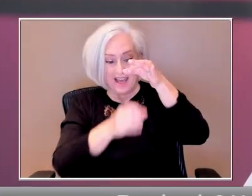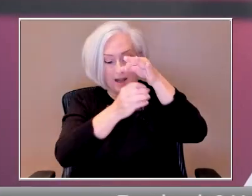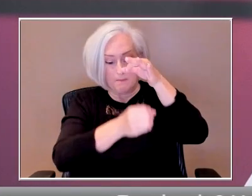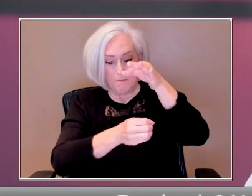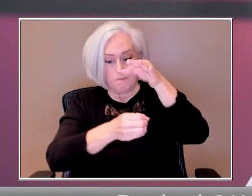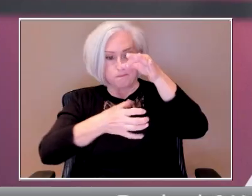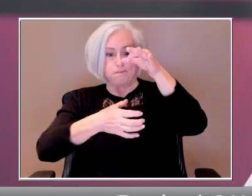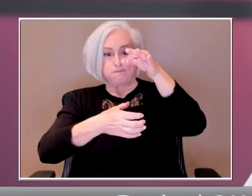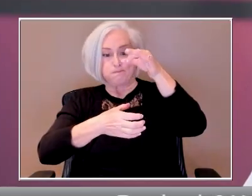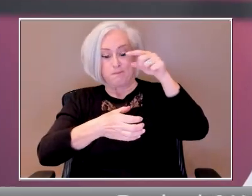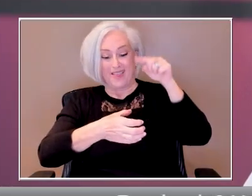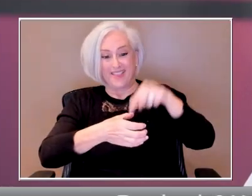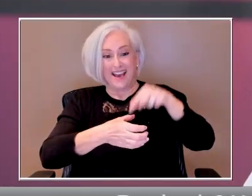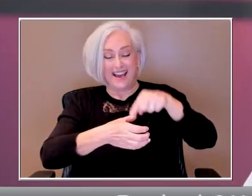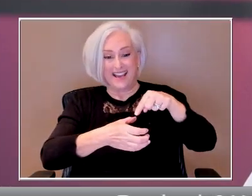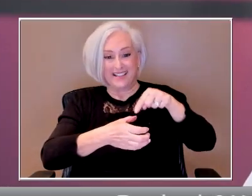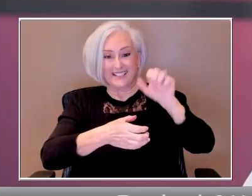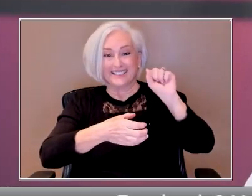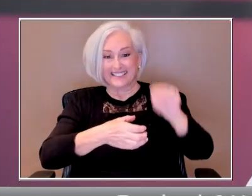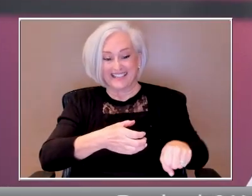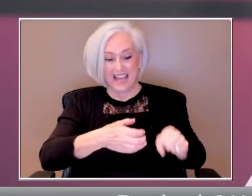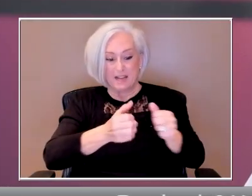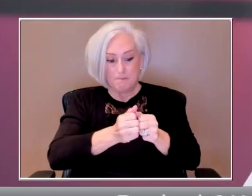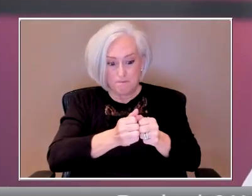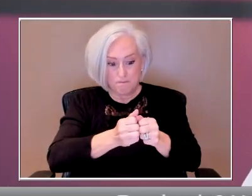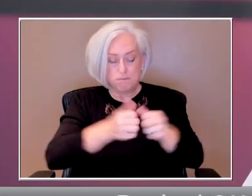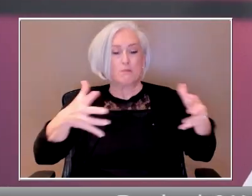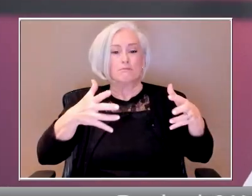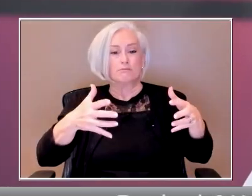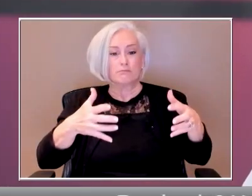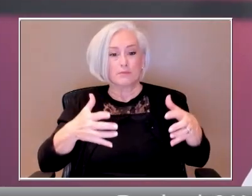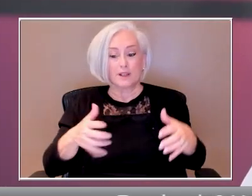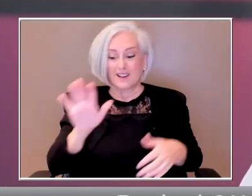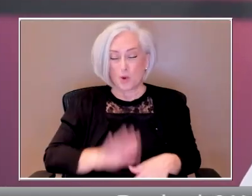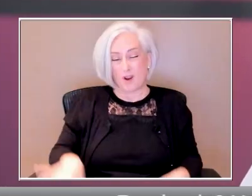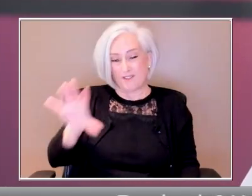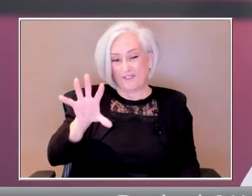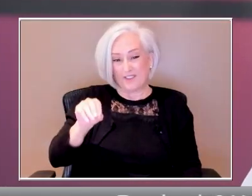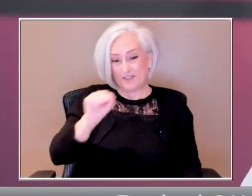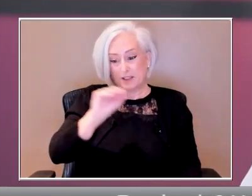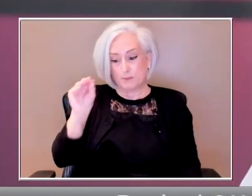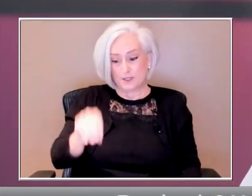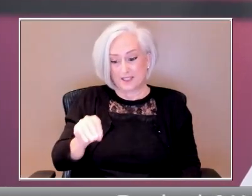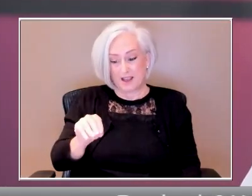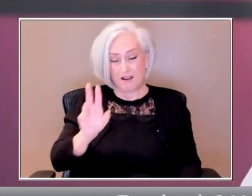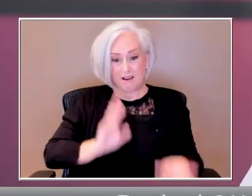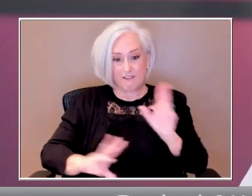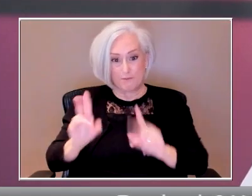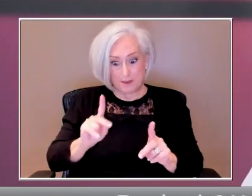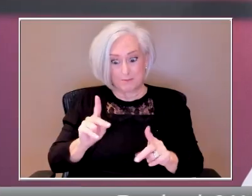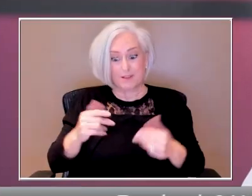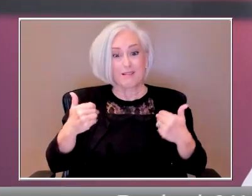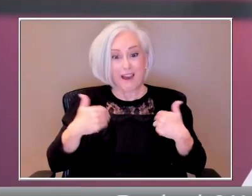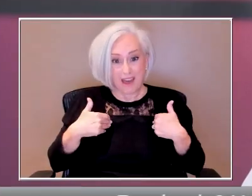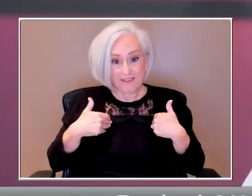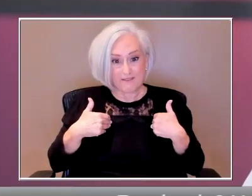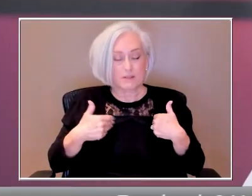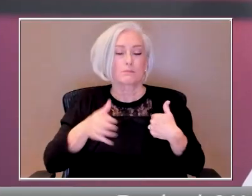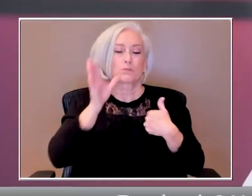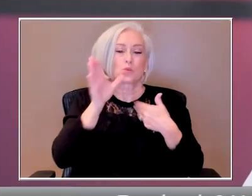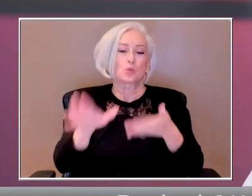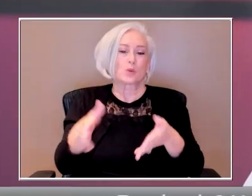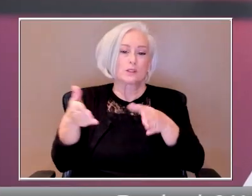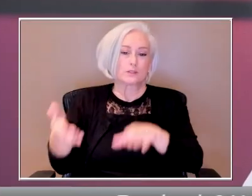that somewhere around 50% of patients succumb to, it goes up with an increase in